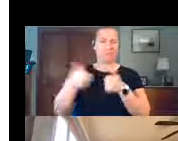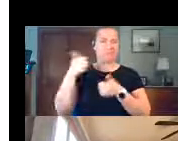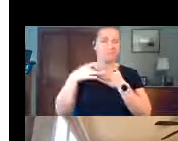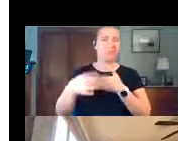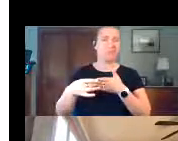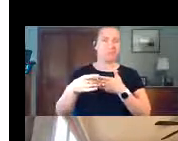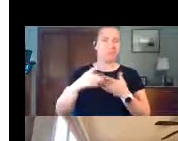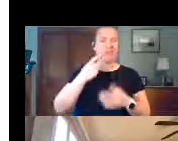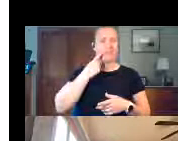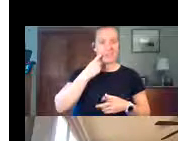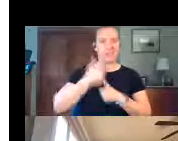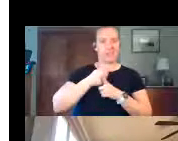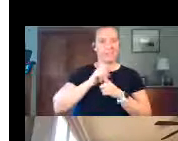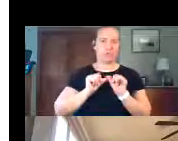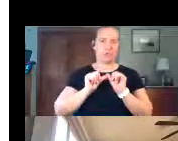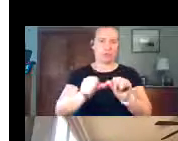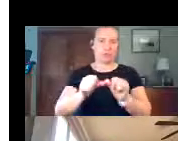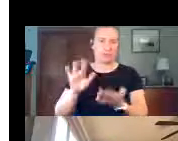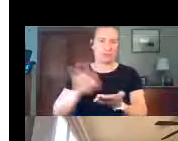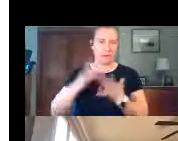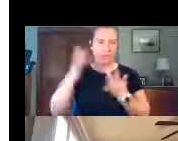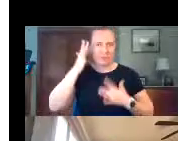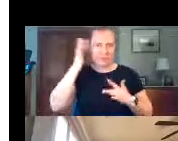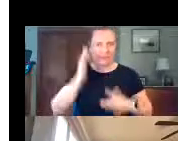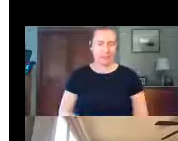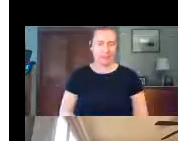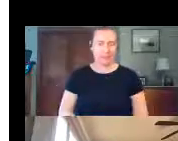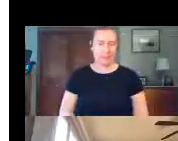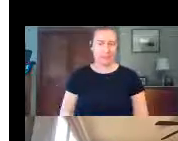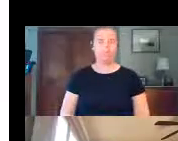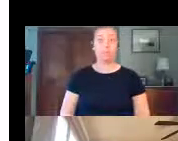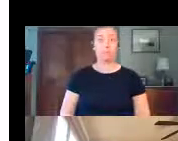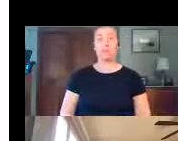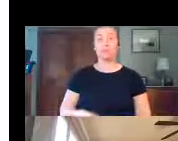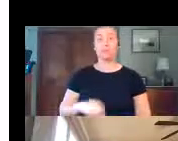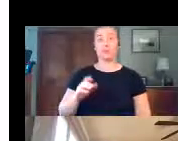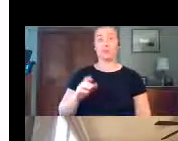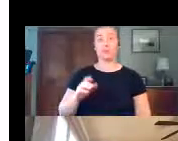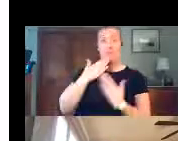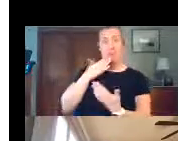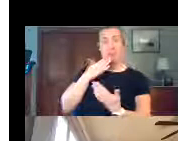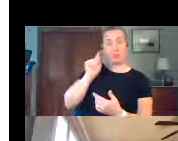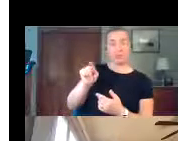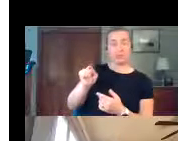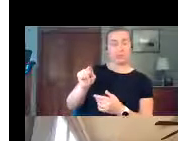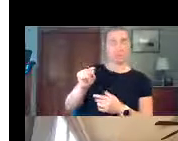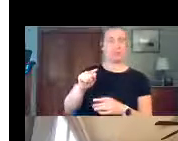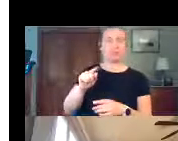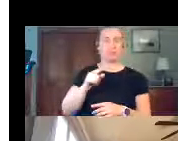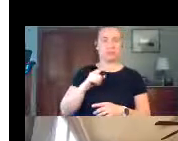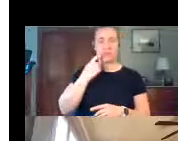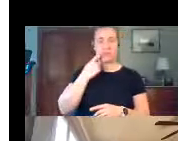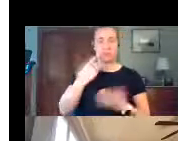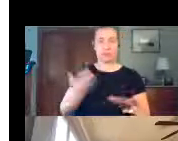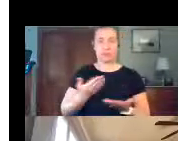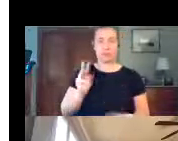disease. And largely due to his efforts, addiction is increasingly being treated in the primary healthcare system here in